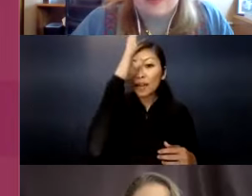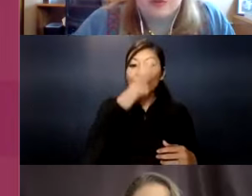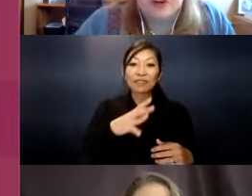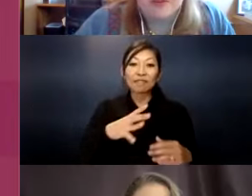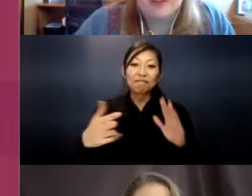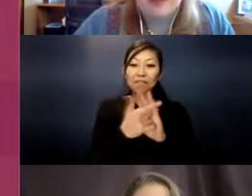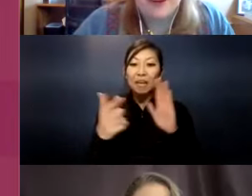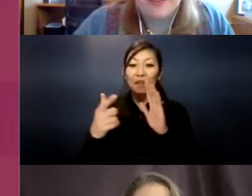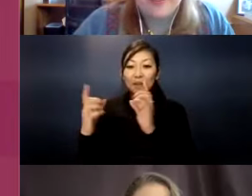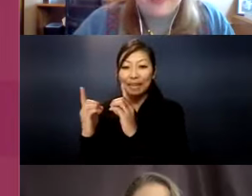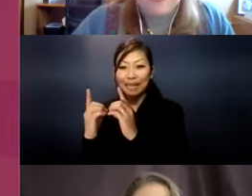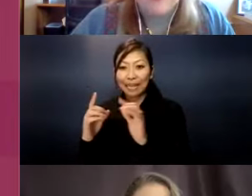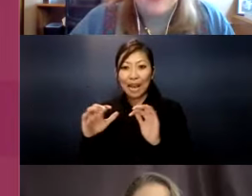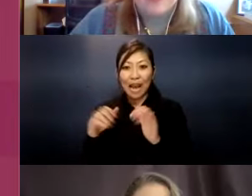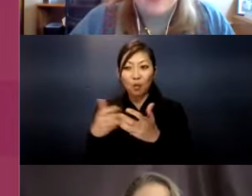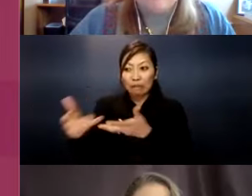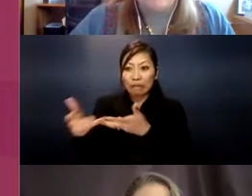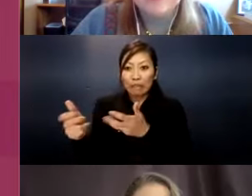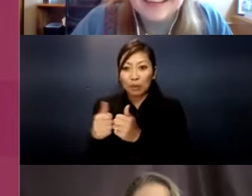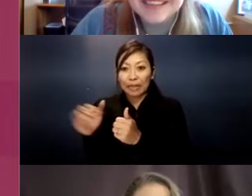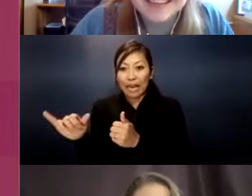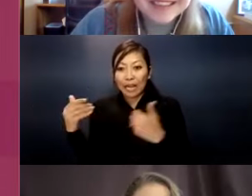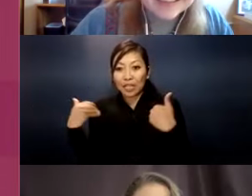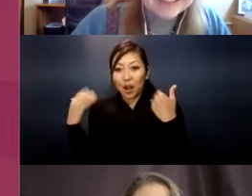or tips for working with the parents?